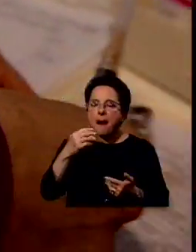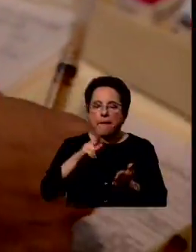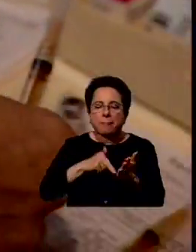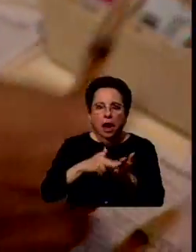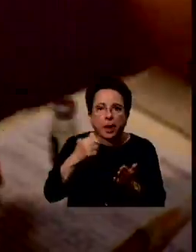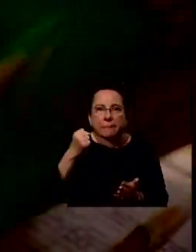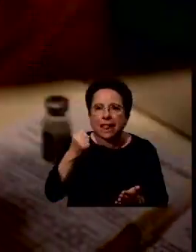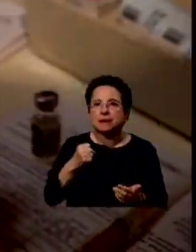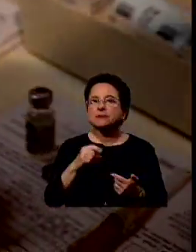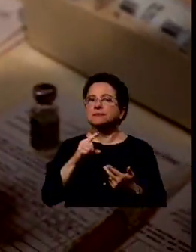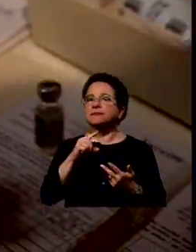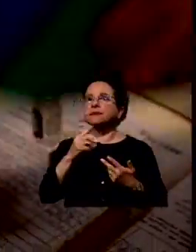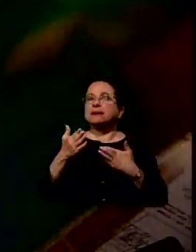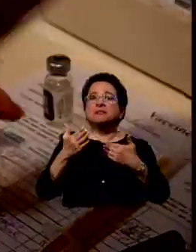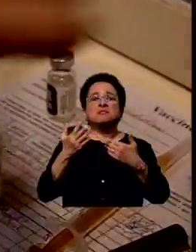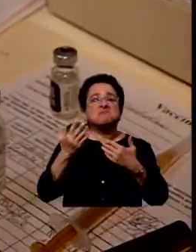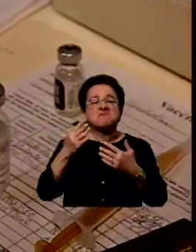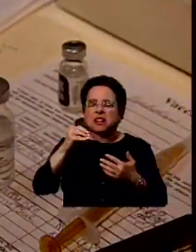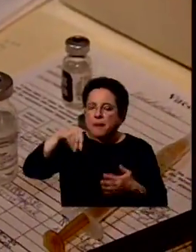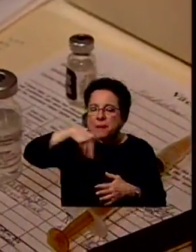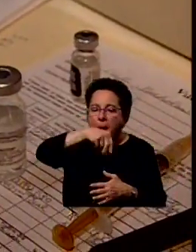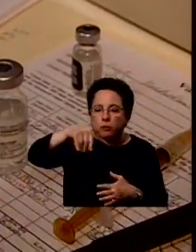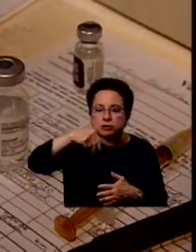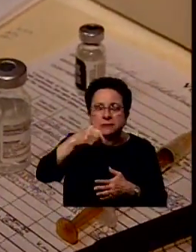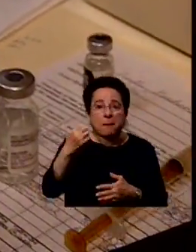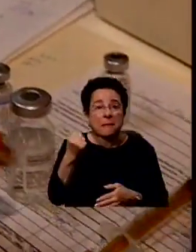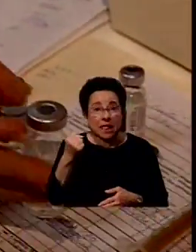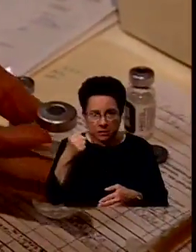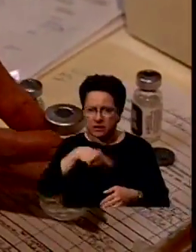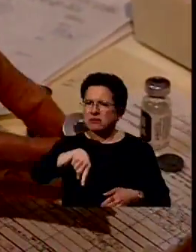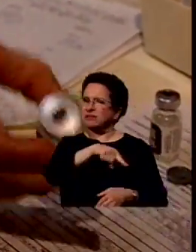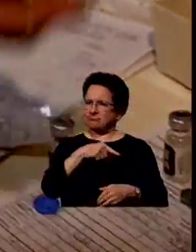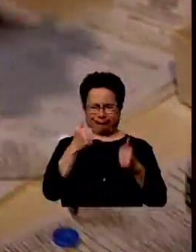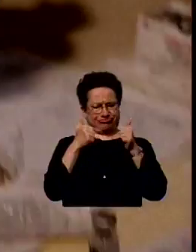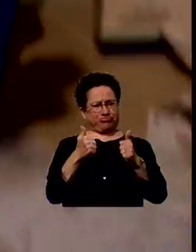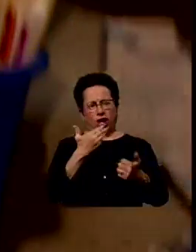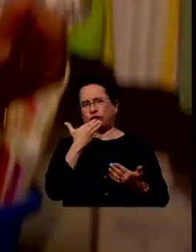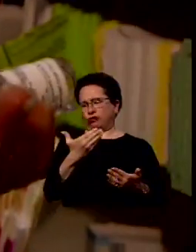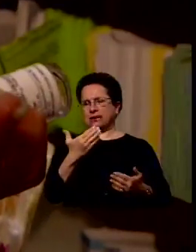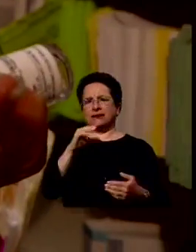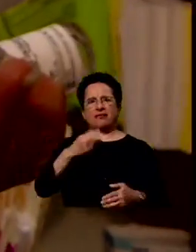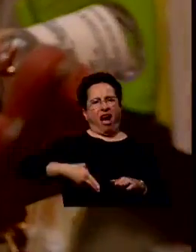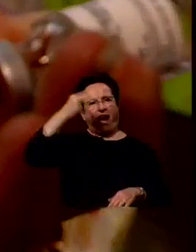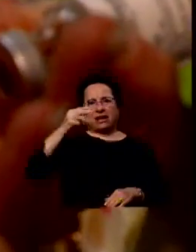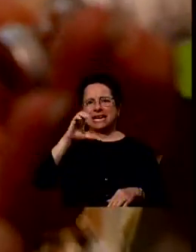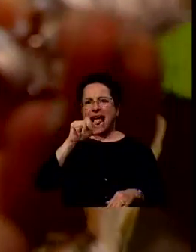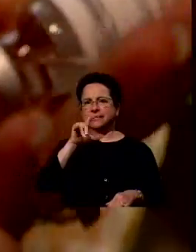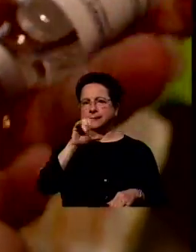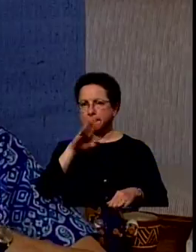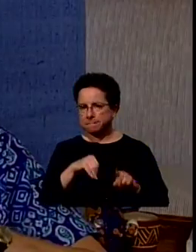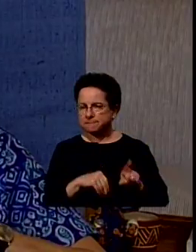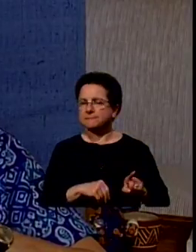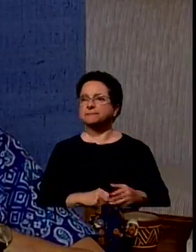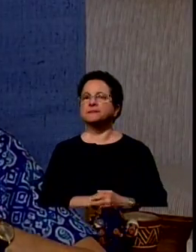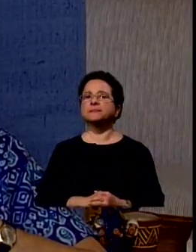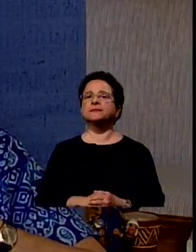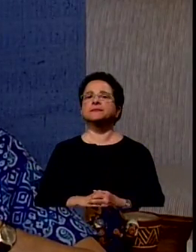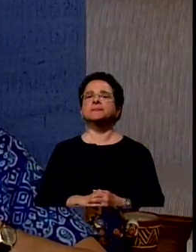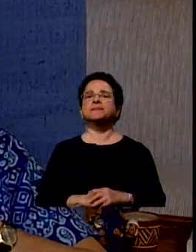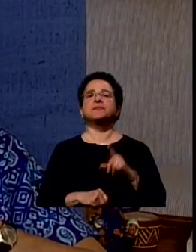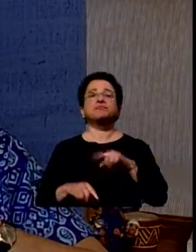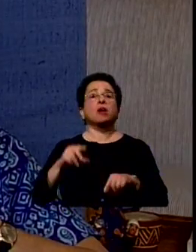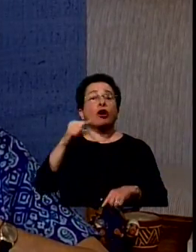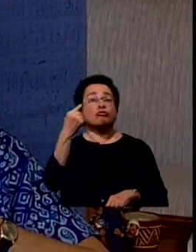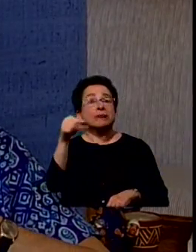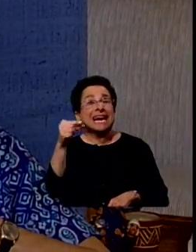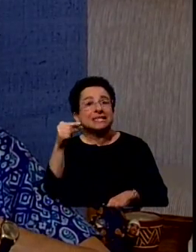such as milk, buttermilk, and even powdered milk in foods are a great source of calcium. Greens are especially